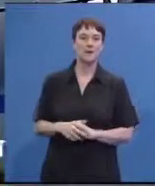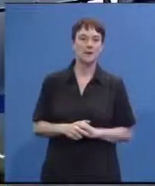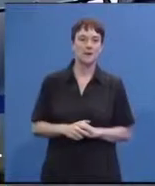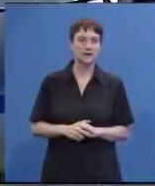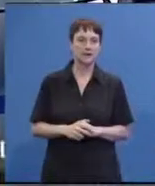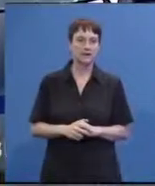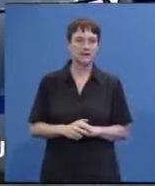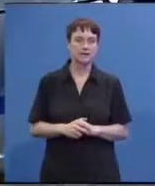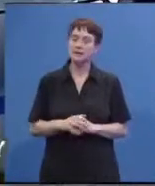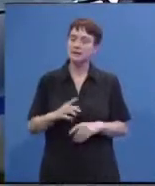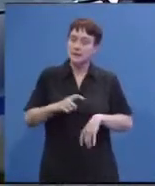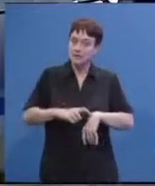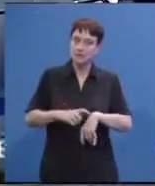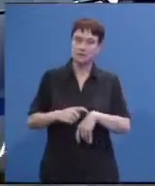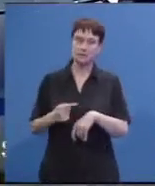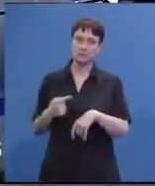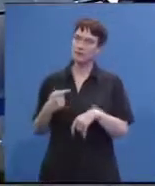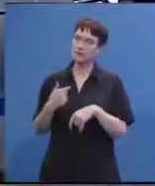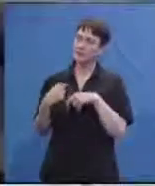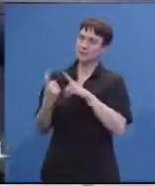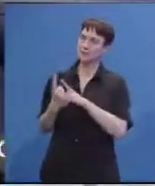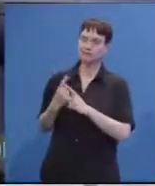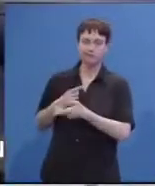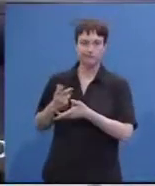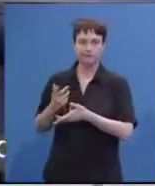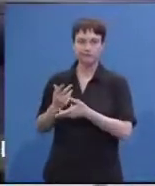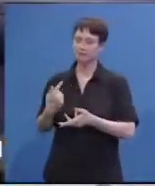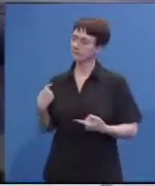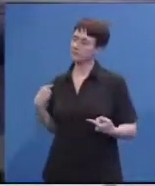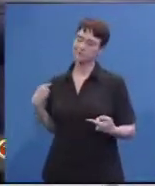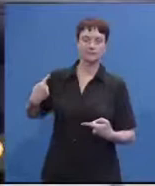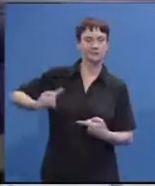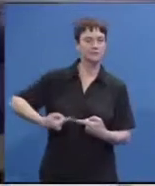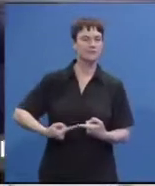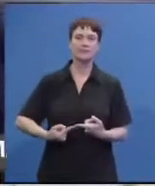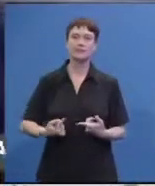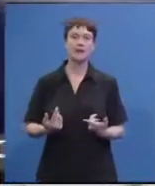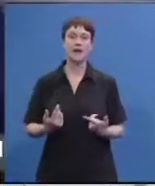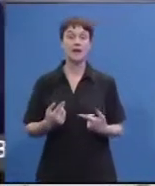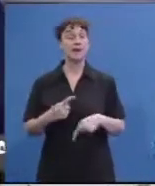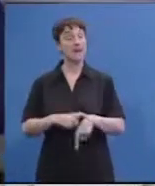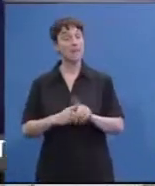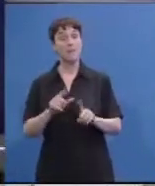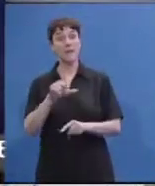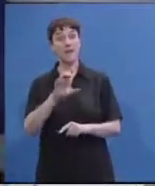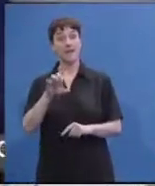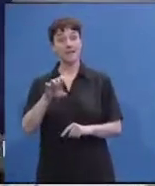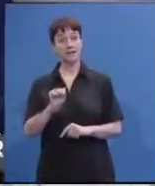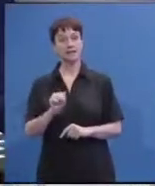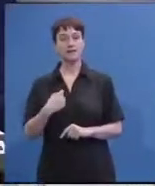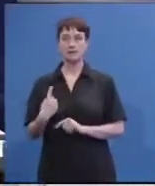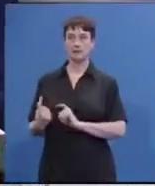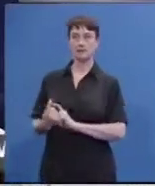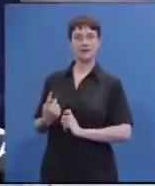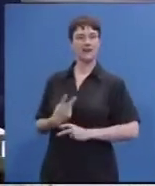after the interaction with him. And since at Leeds, when we met, and I've